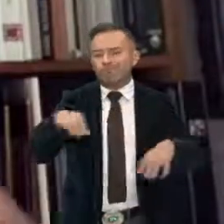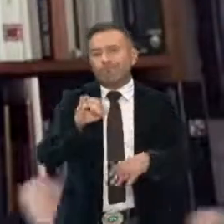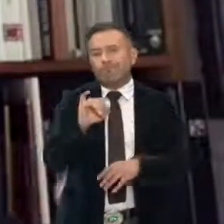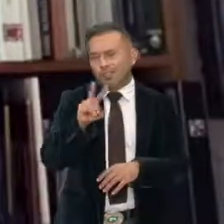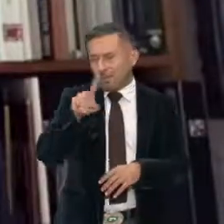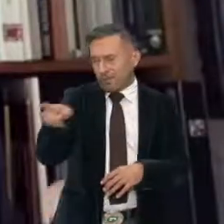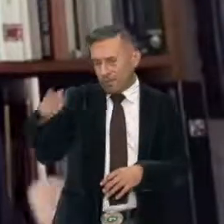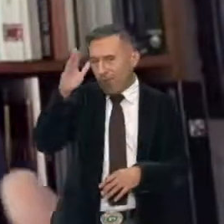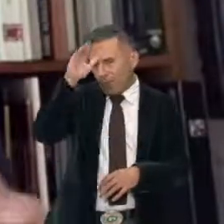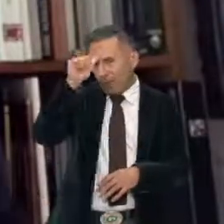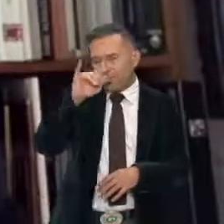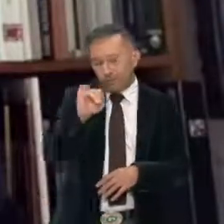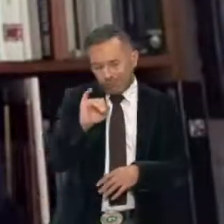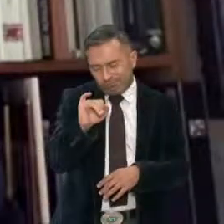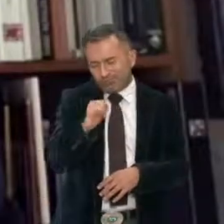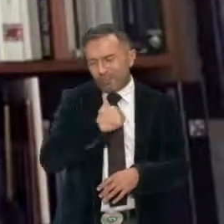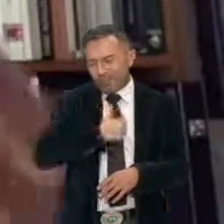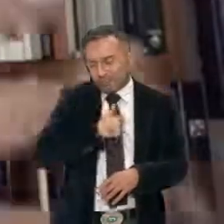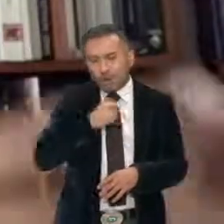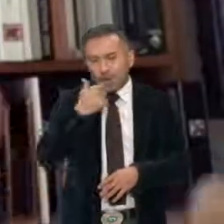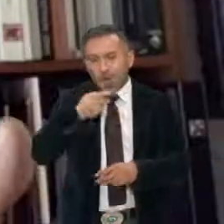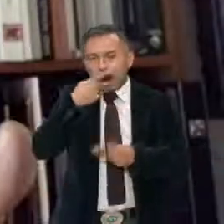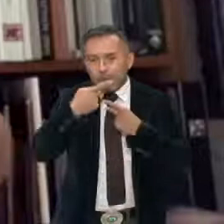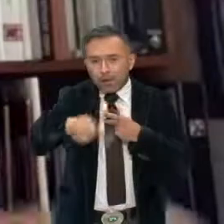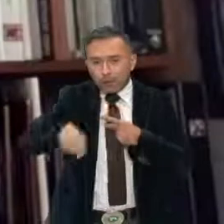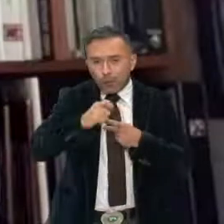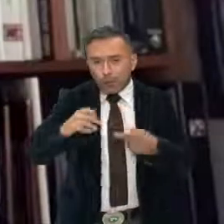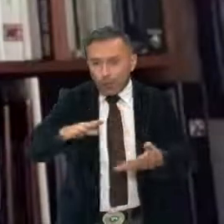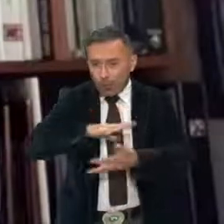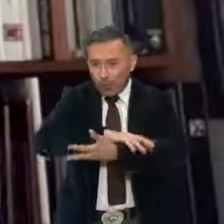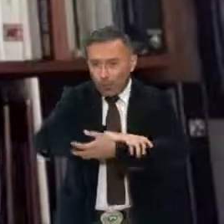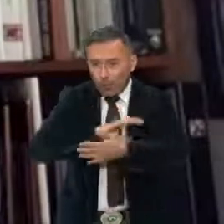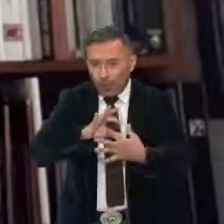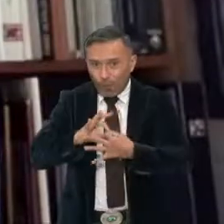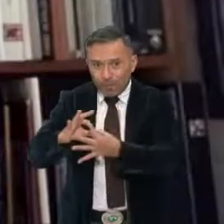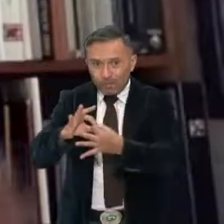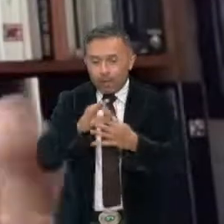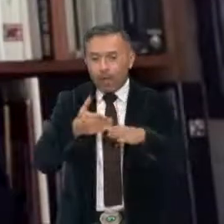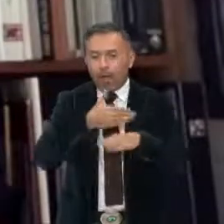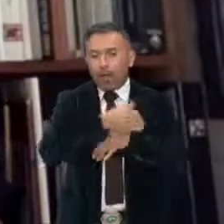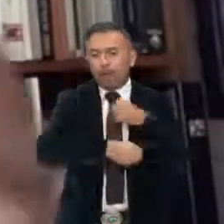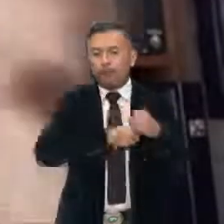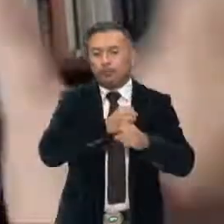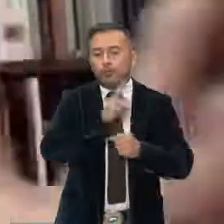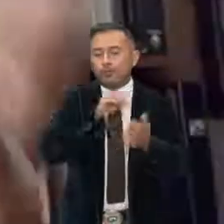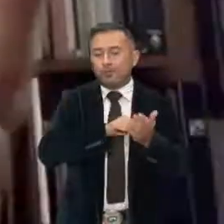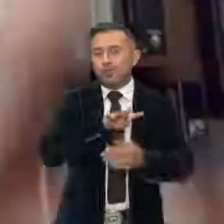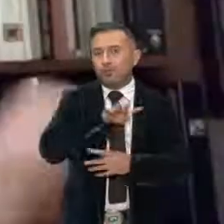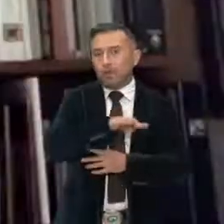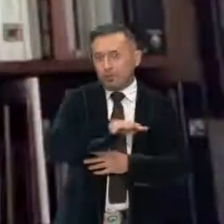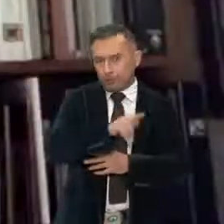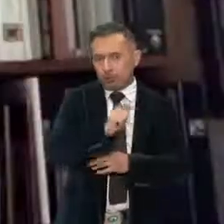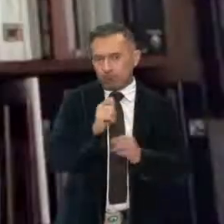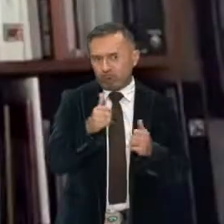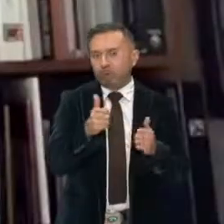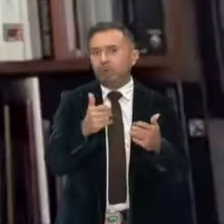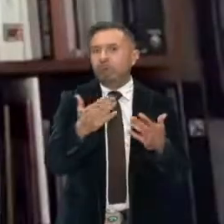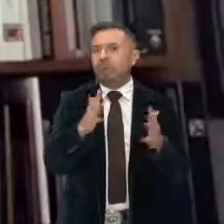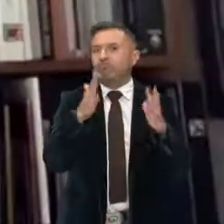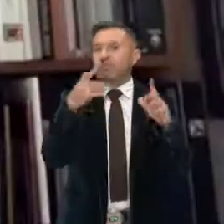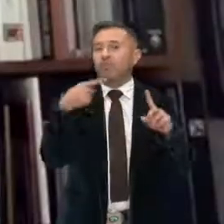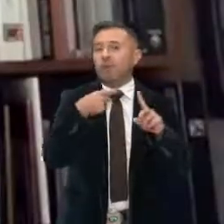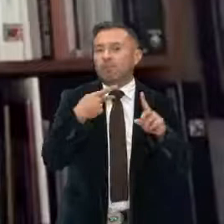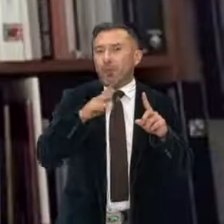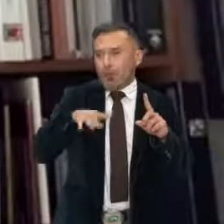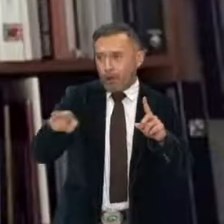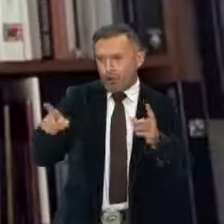Maria Teresa that there is a dispersion because we have tried to make a statement of unity, and we achieved this in 2019,